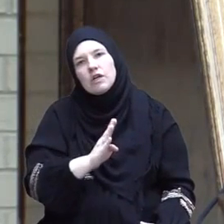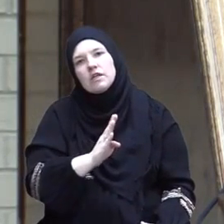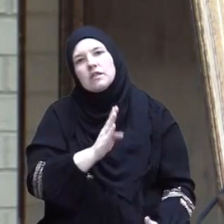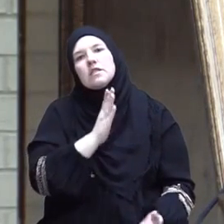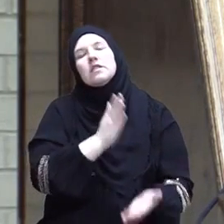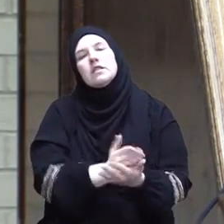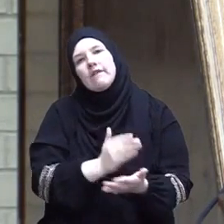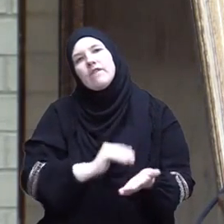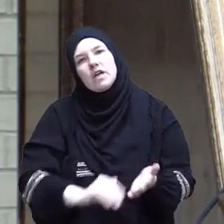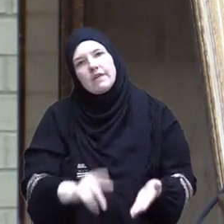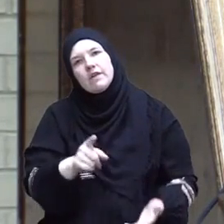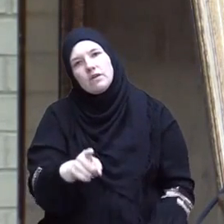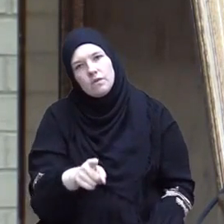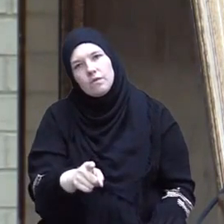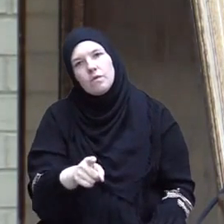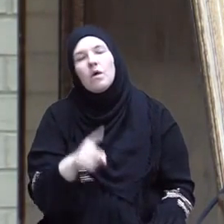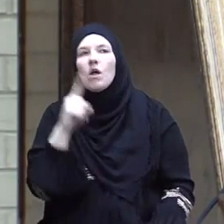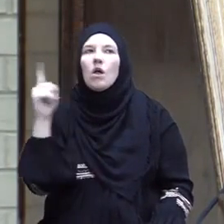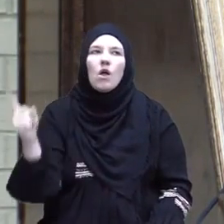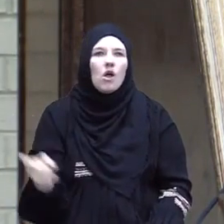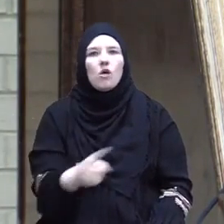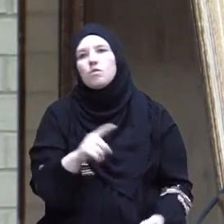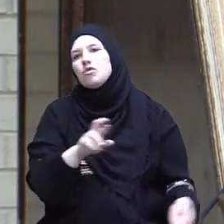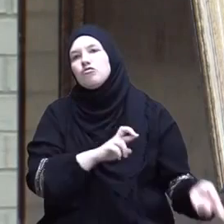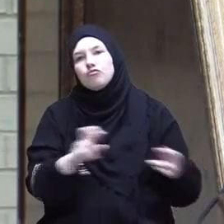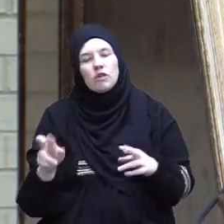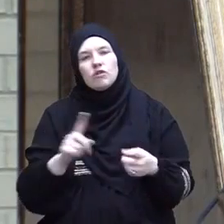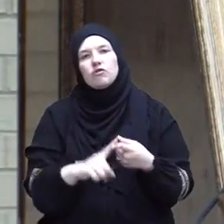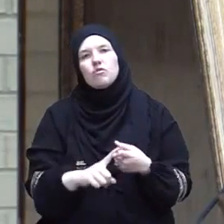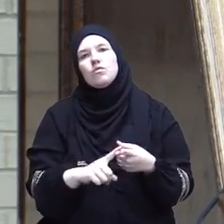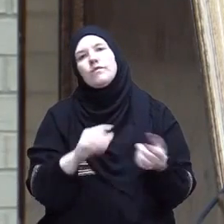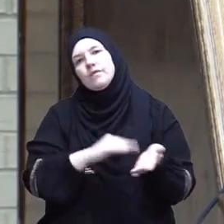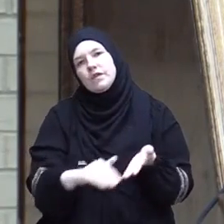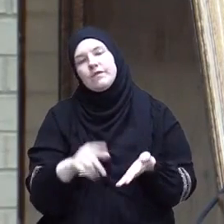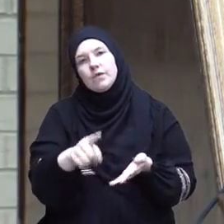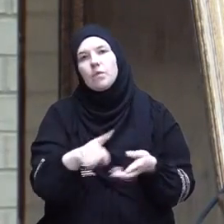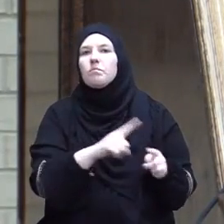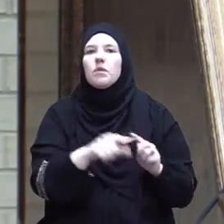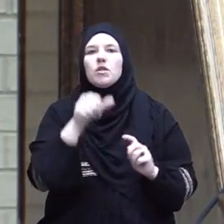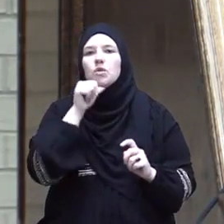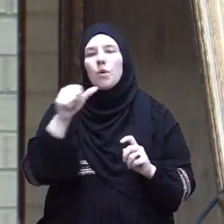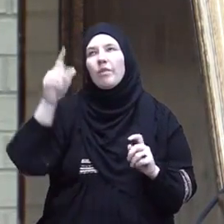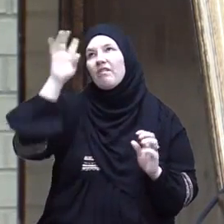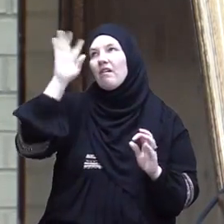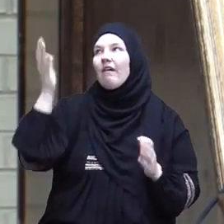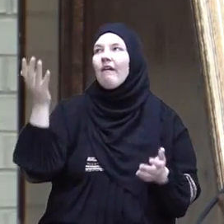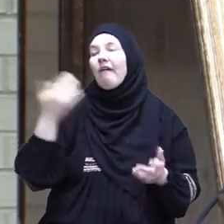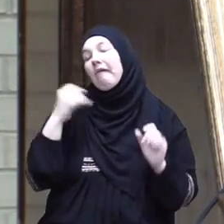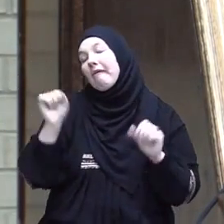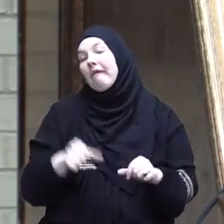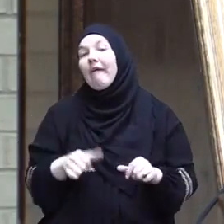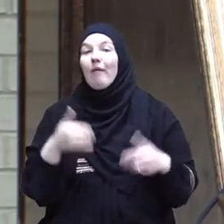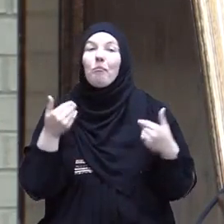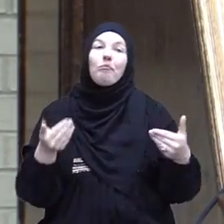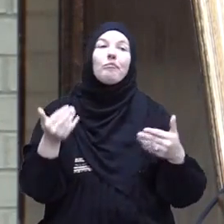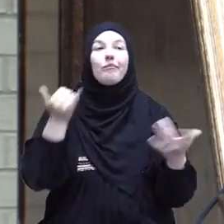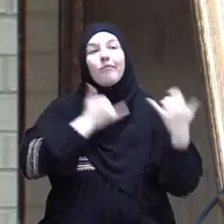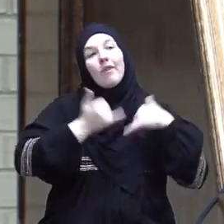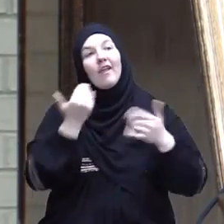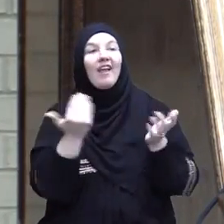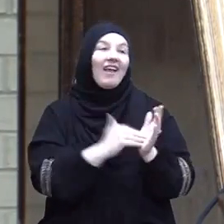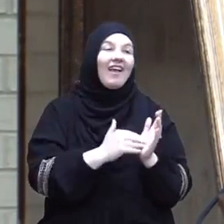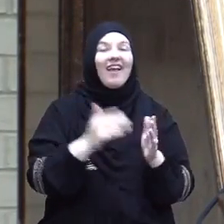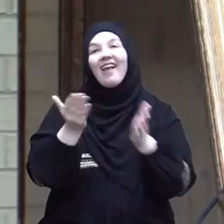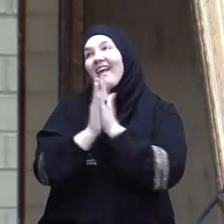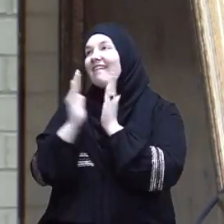stop to forgive you. He is always ready to receive you again. But don't take Him for granted. Don't try to take Allah